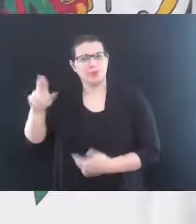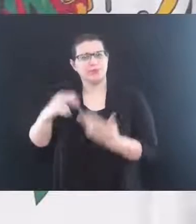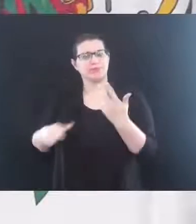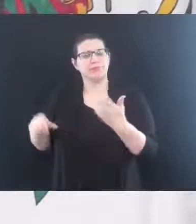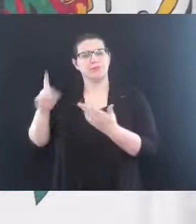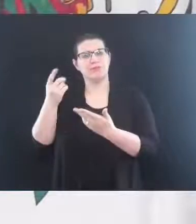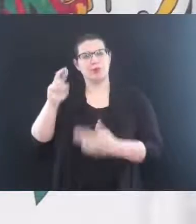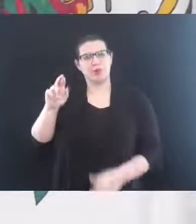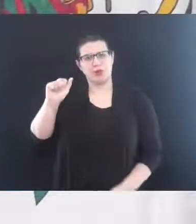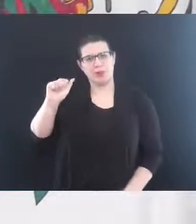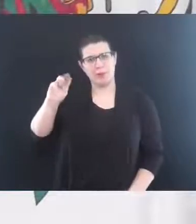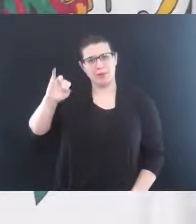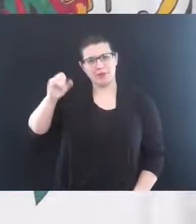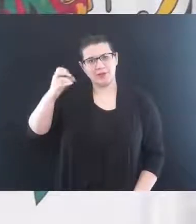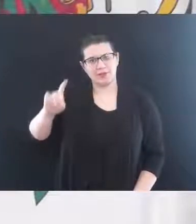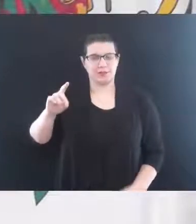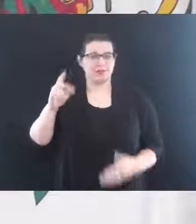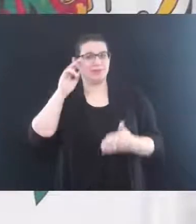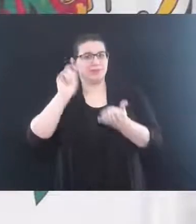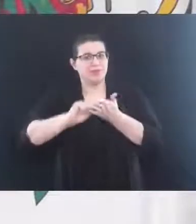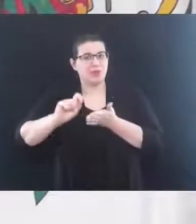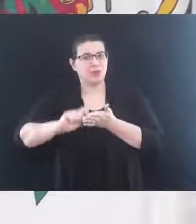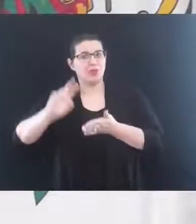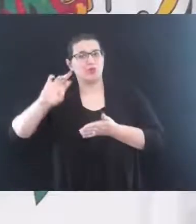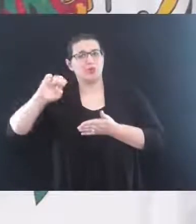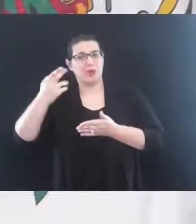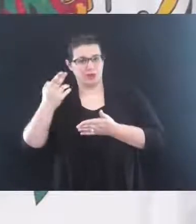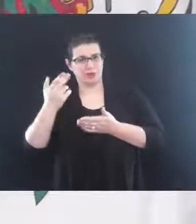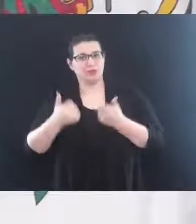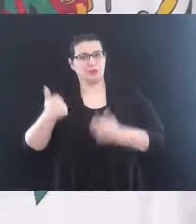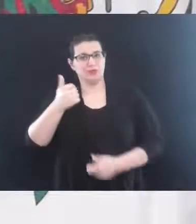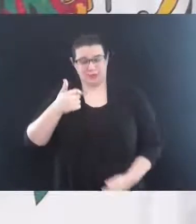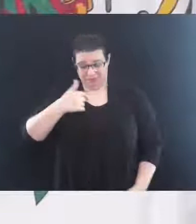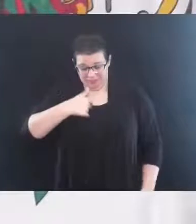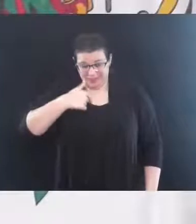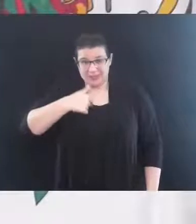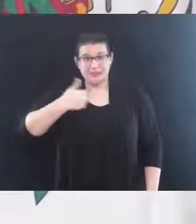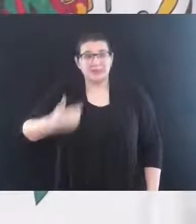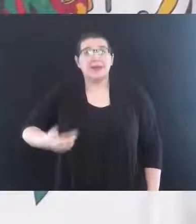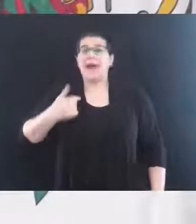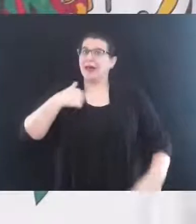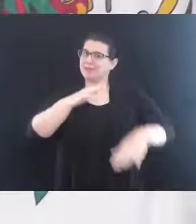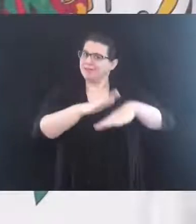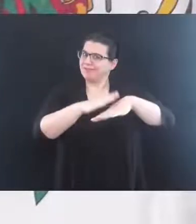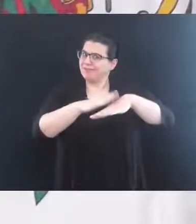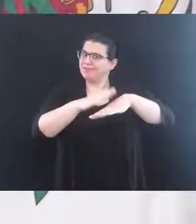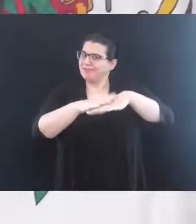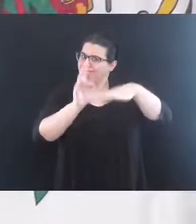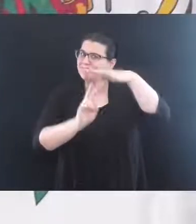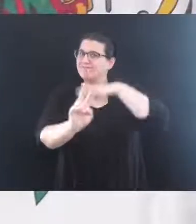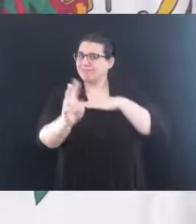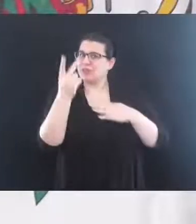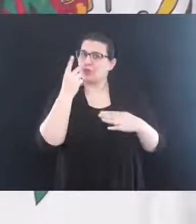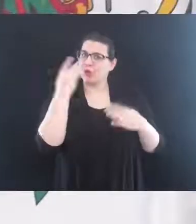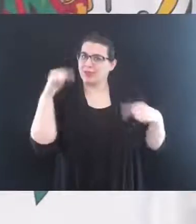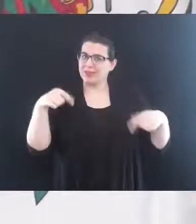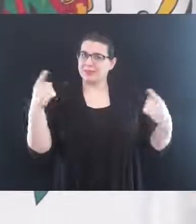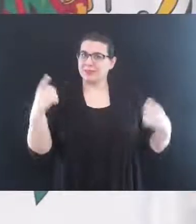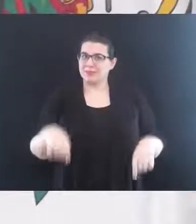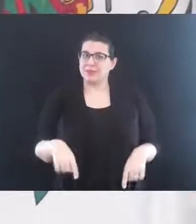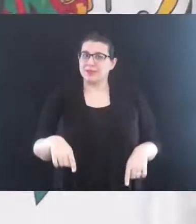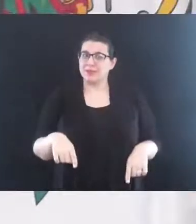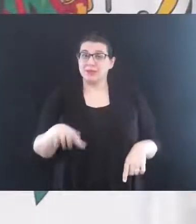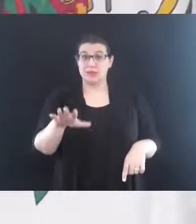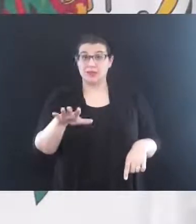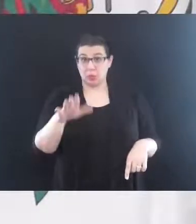Crouch, myself? We told you this day was coming and it was going to be really tough.